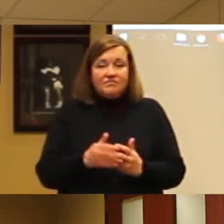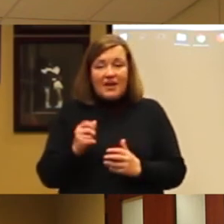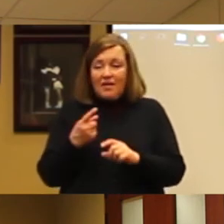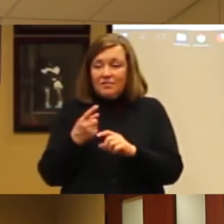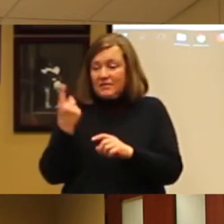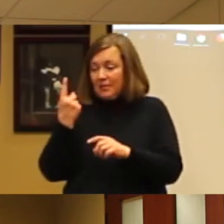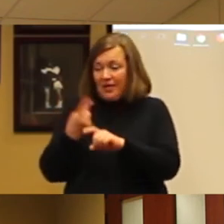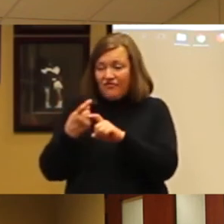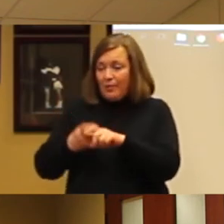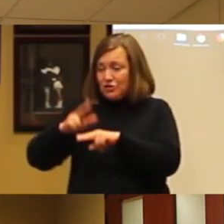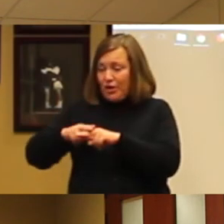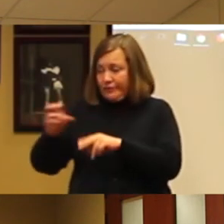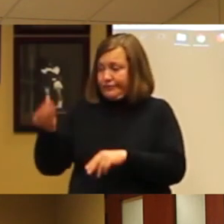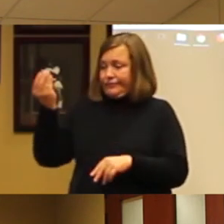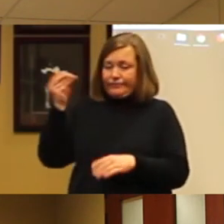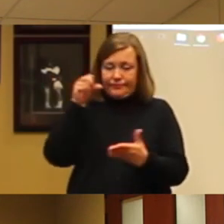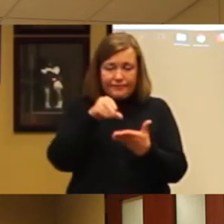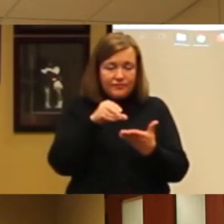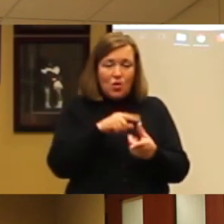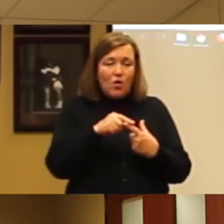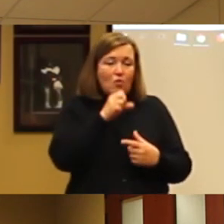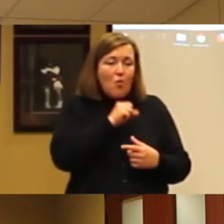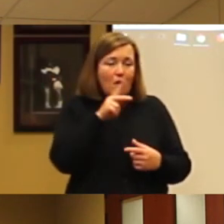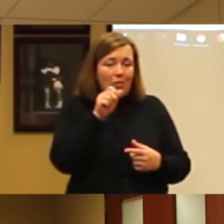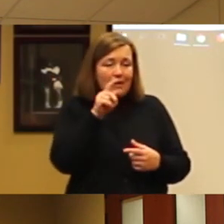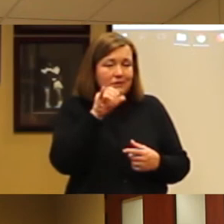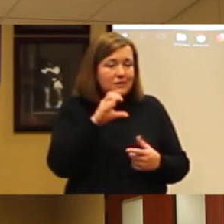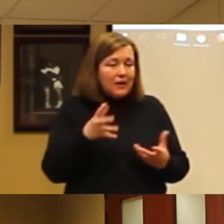chair to perhaps an old plastic